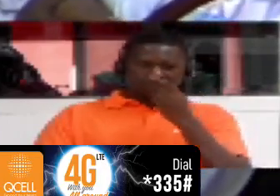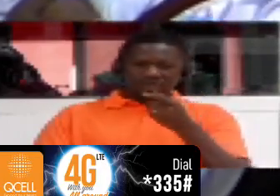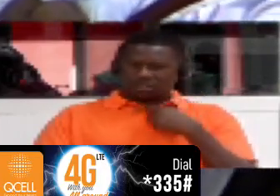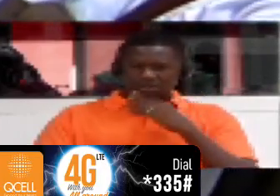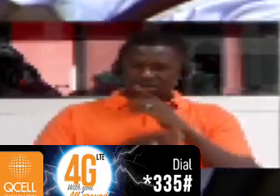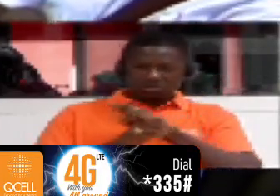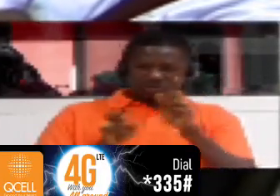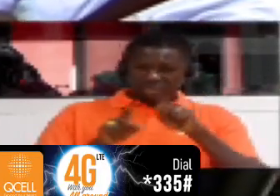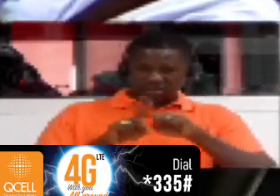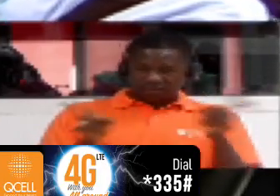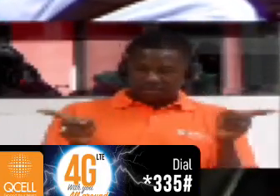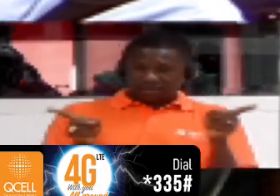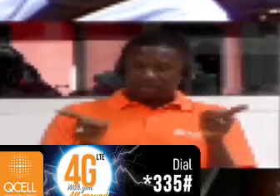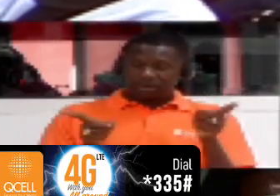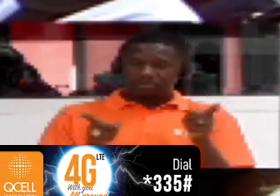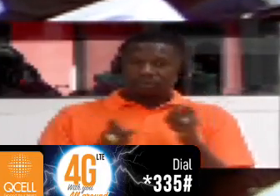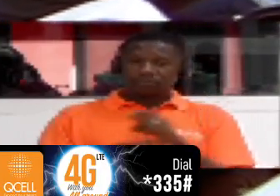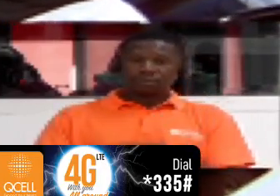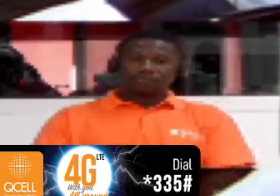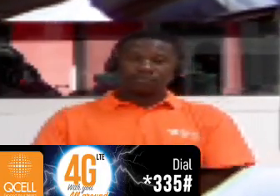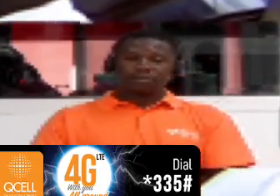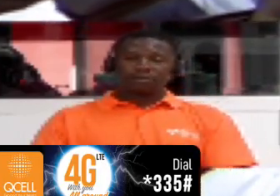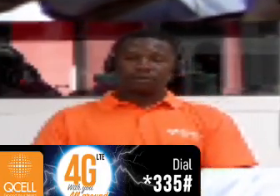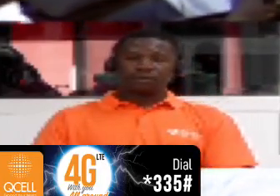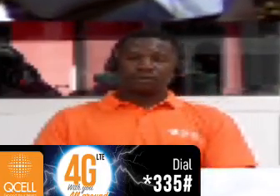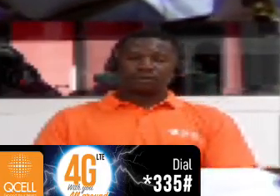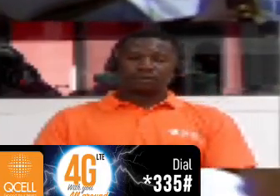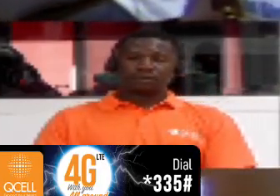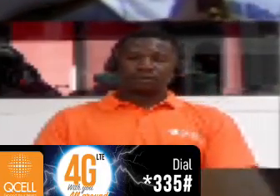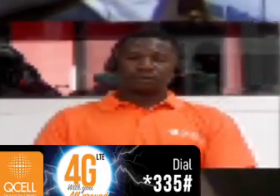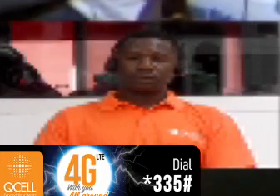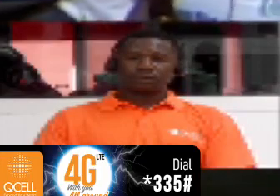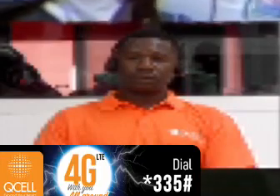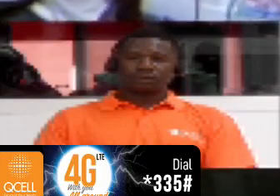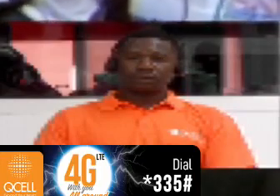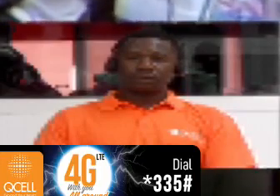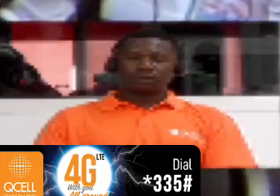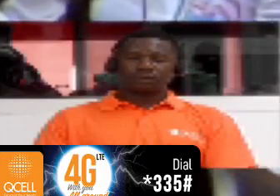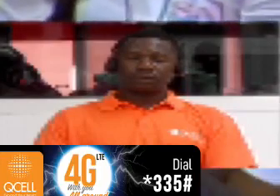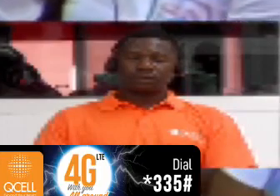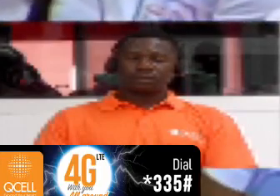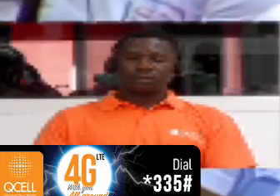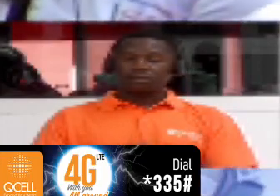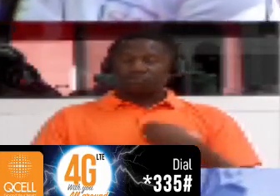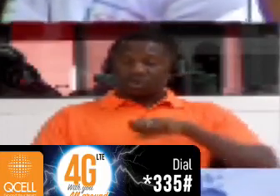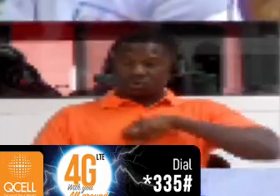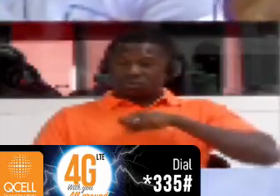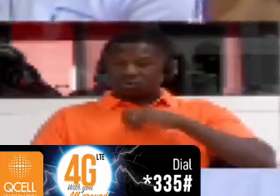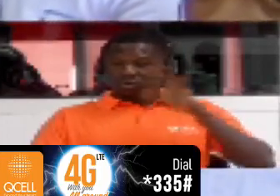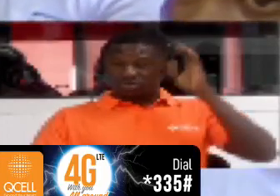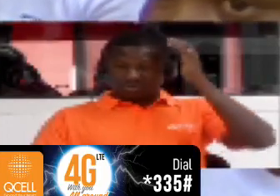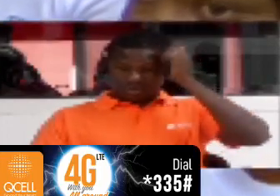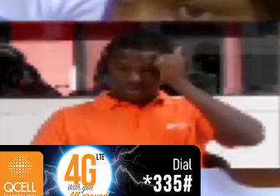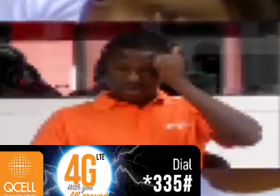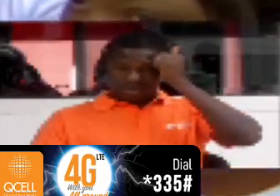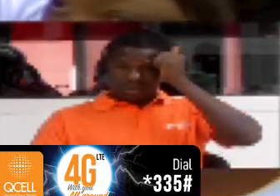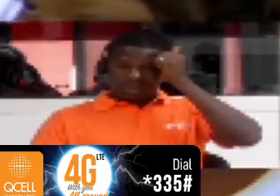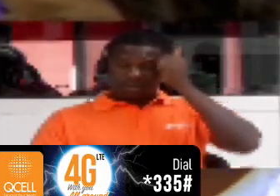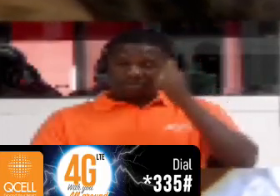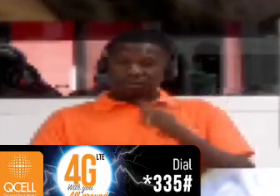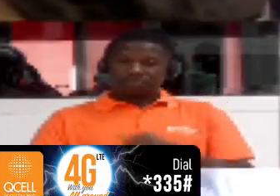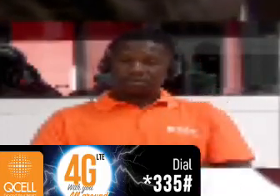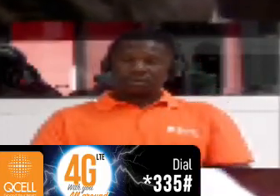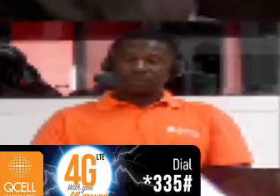walemba. Ntela longoto. In my own understanding.